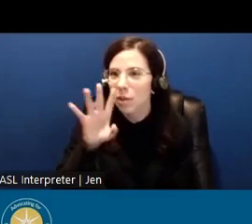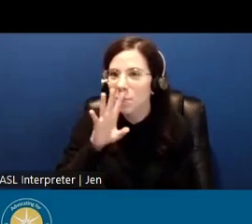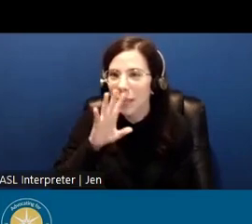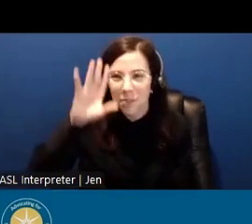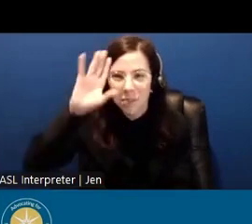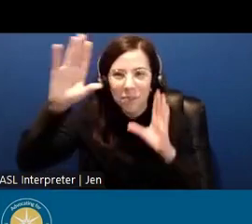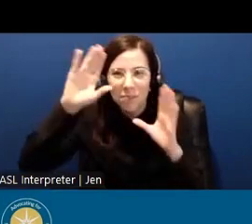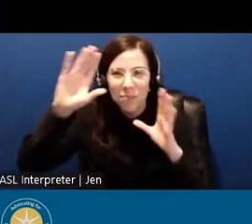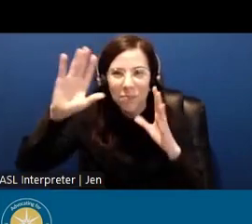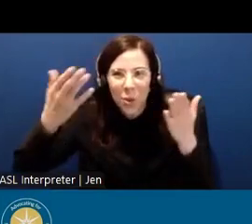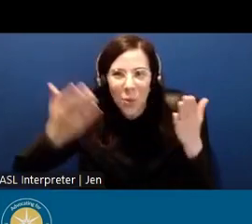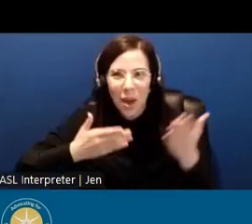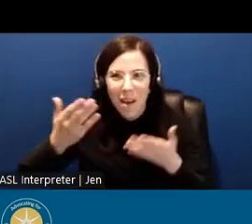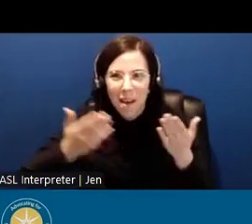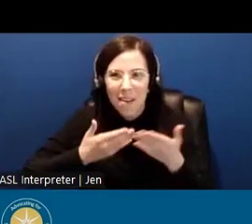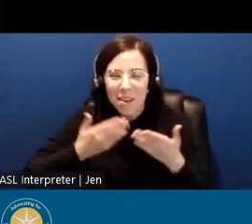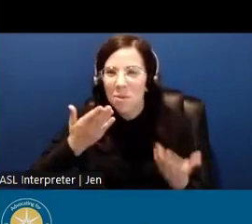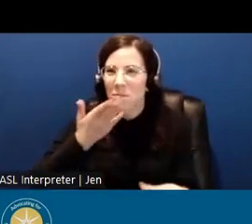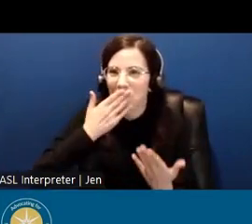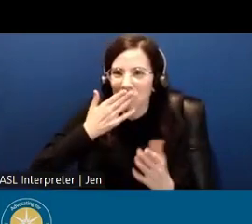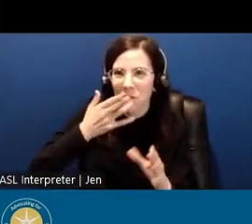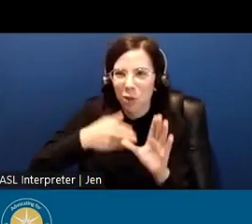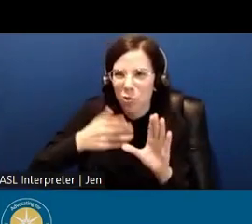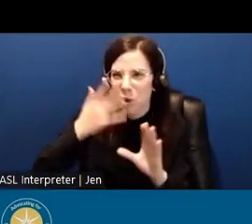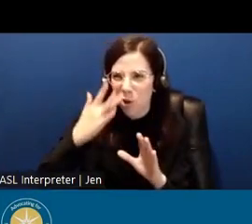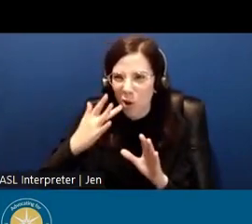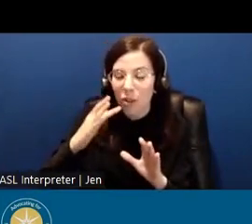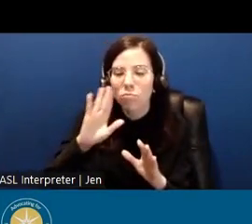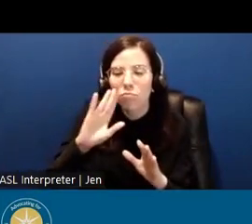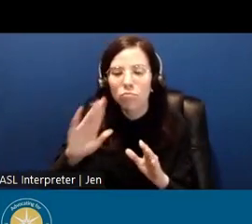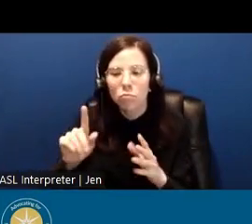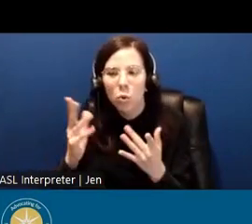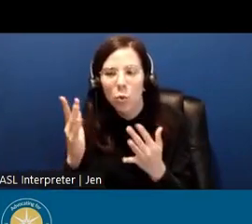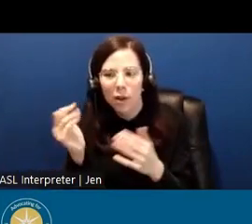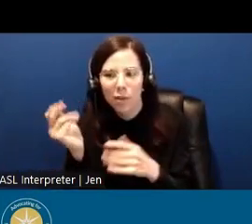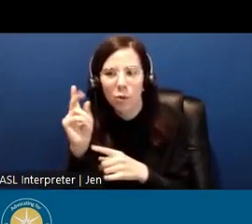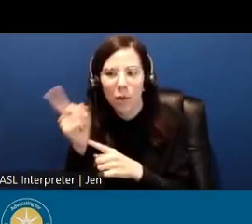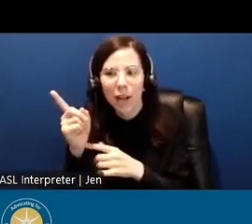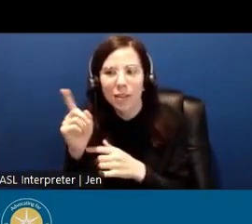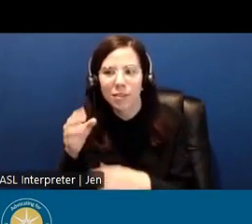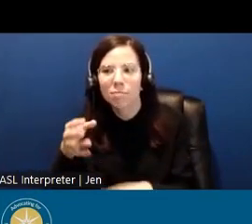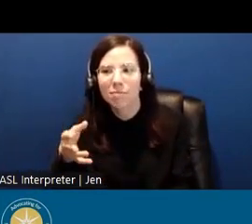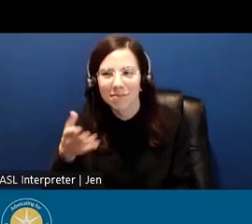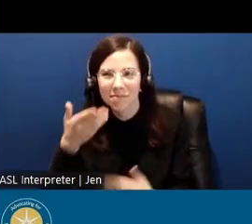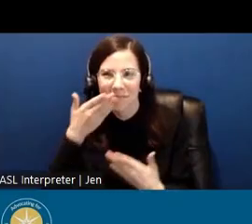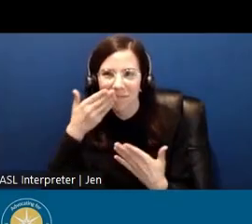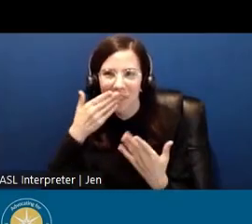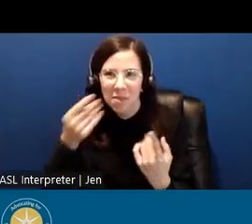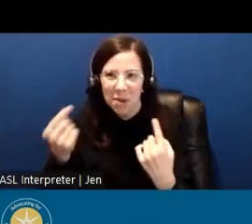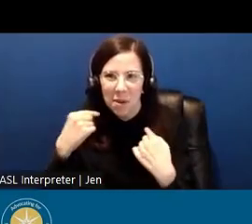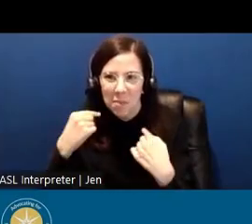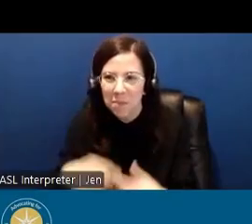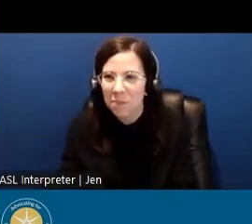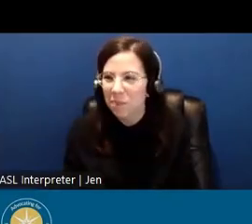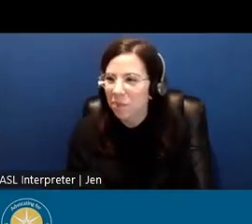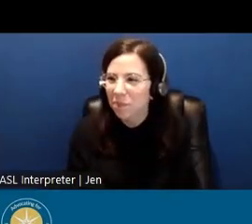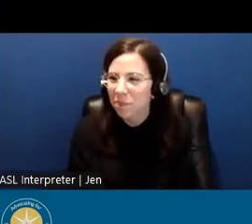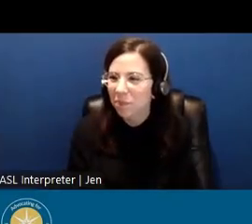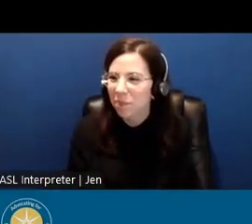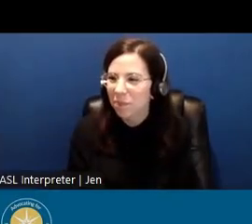Thank you for coming a few minutes early. We're going to give everyone a few more minutes to join us today. Thank you for being here.